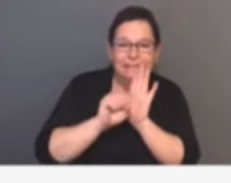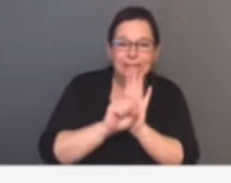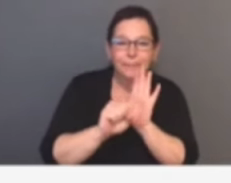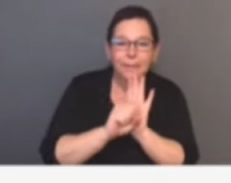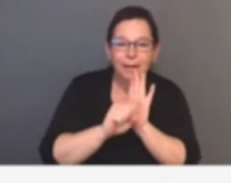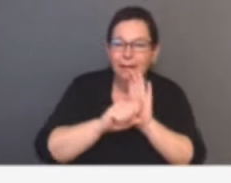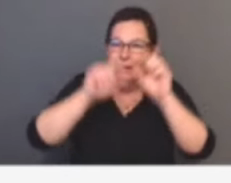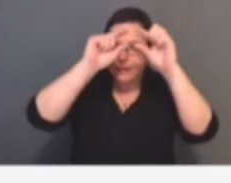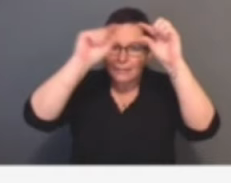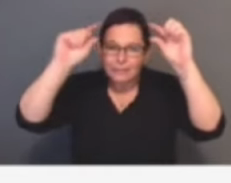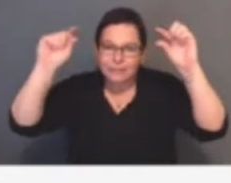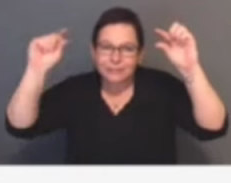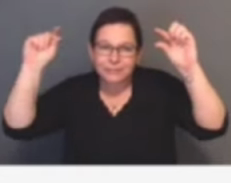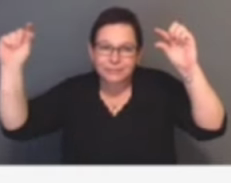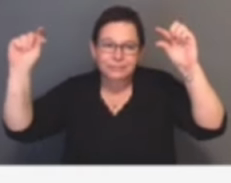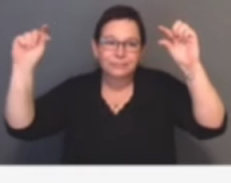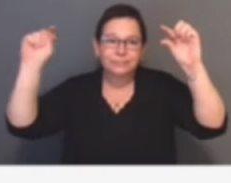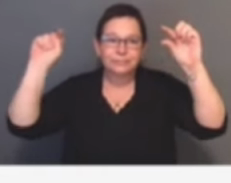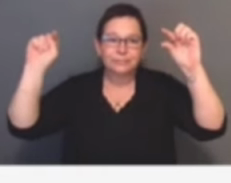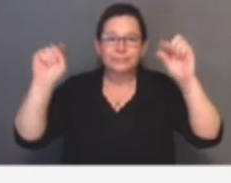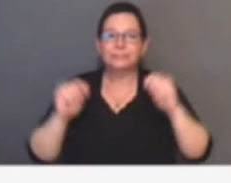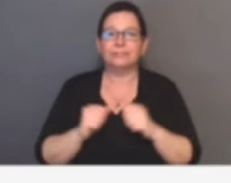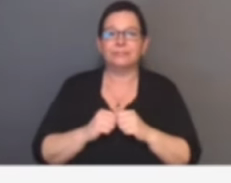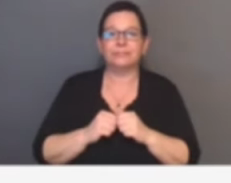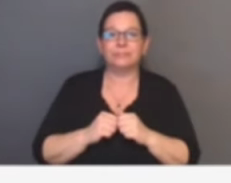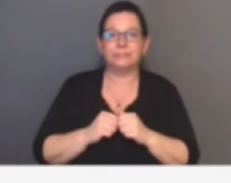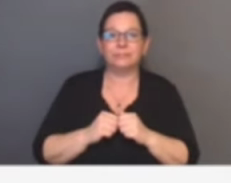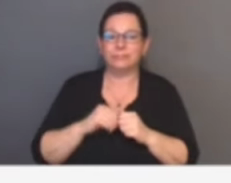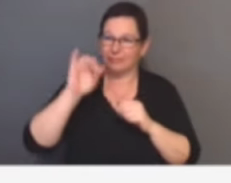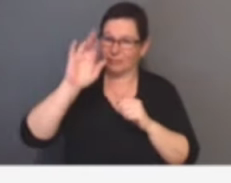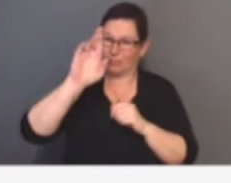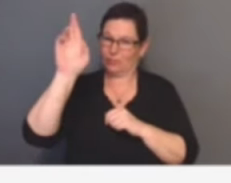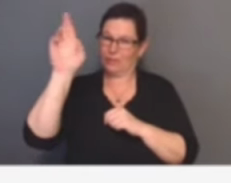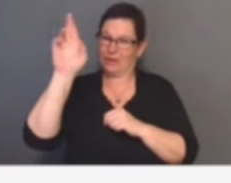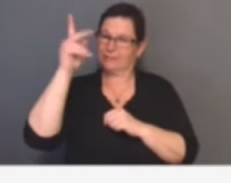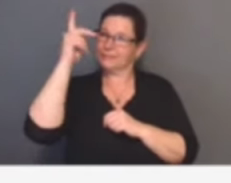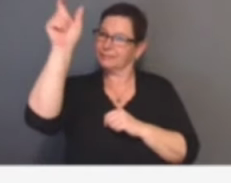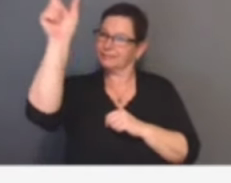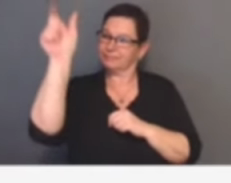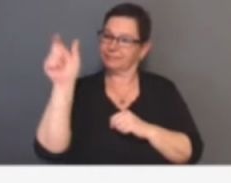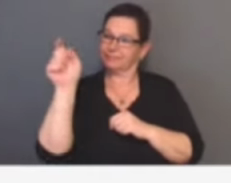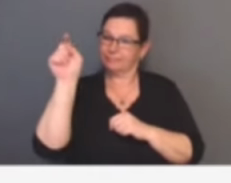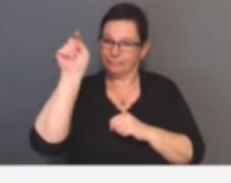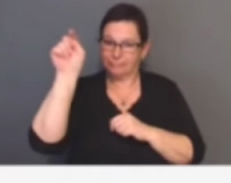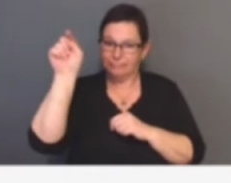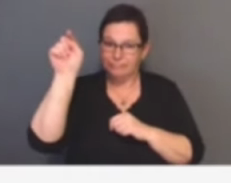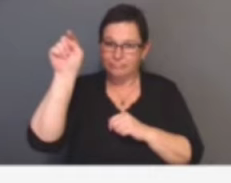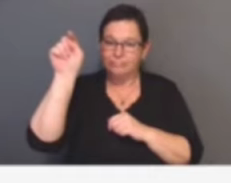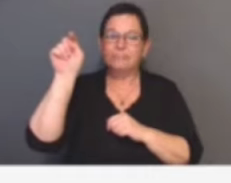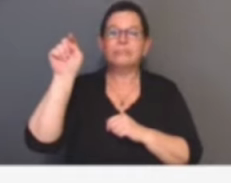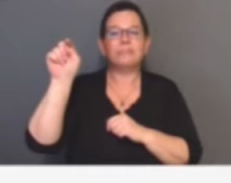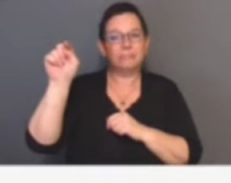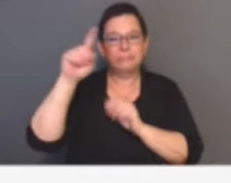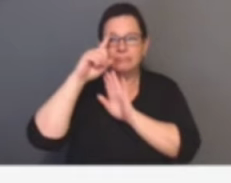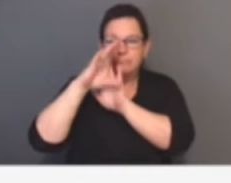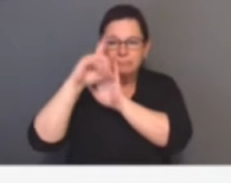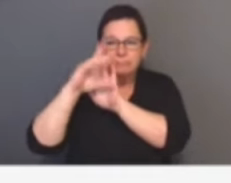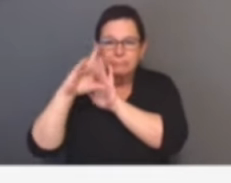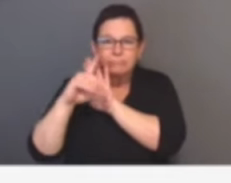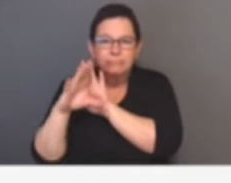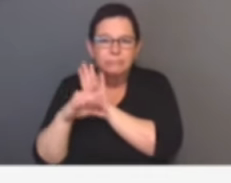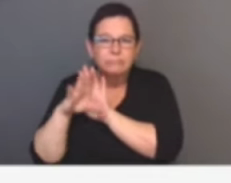If you look at the toolbar in the top right corner of your screen, you will notice several icons. The two